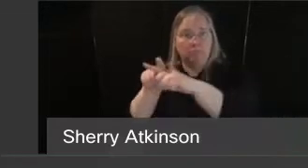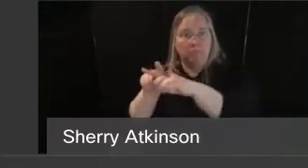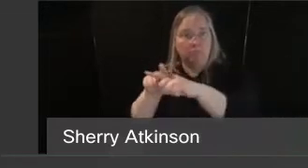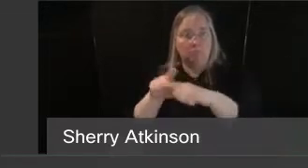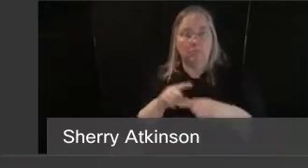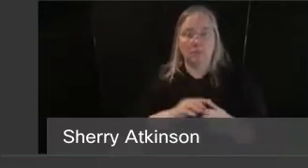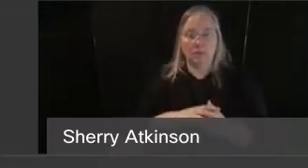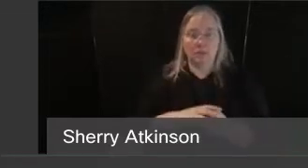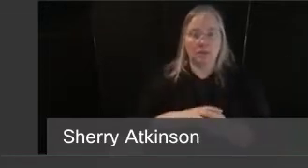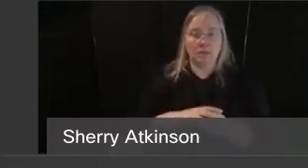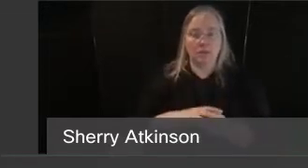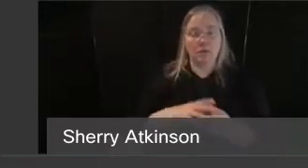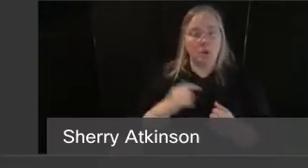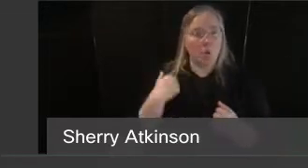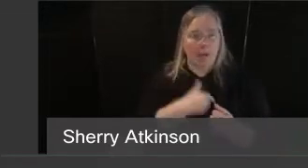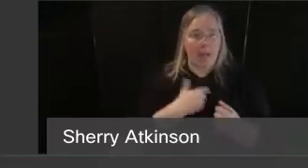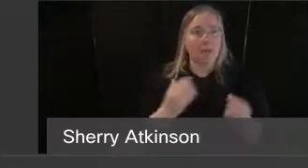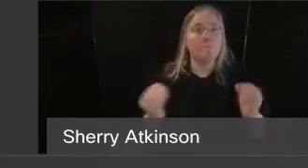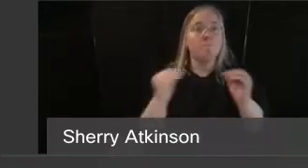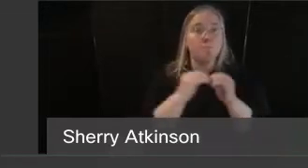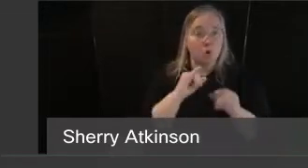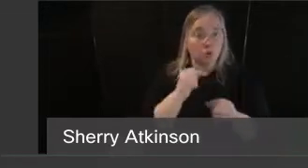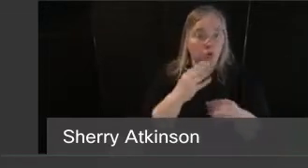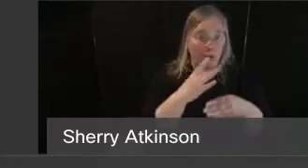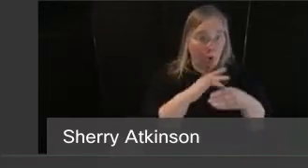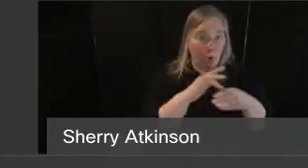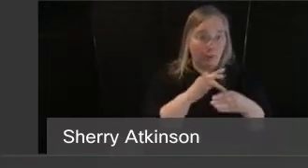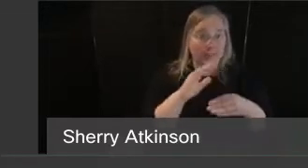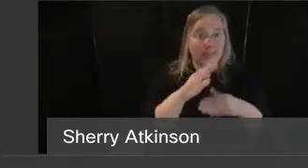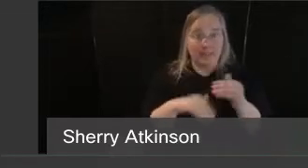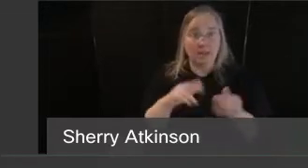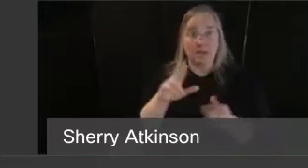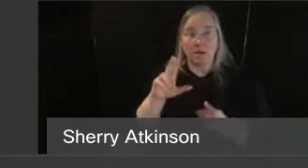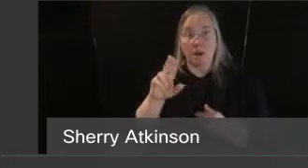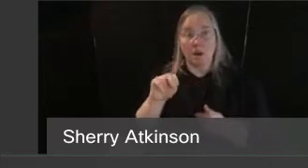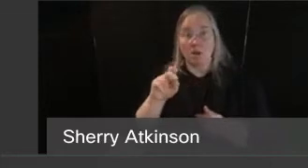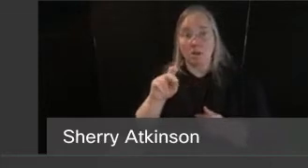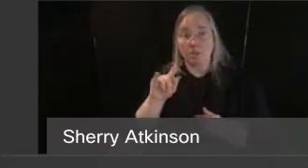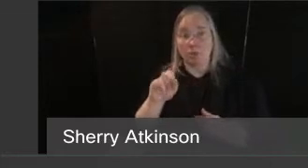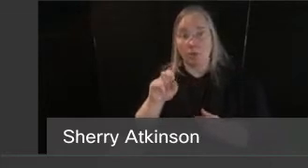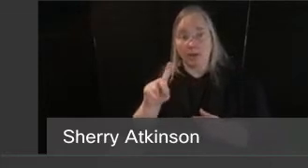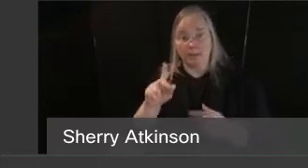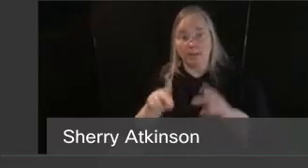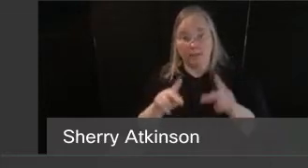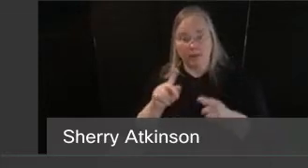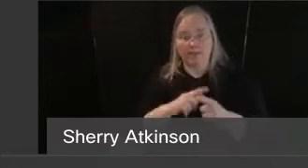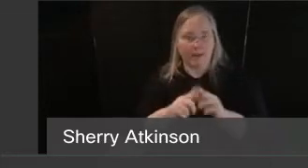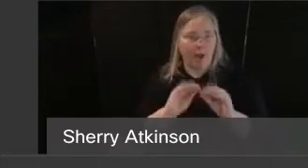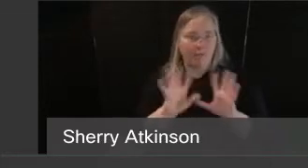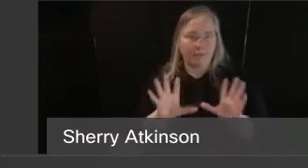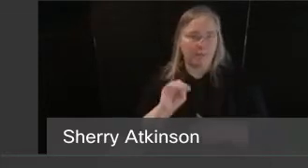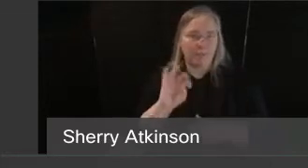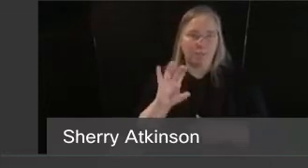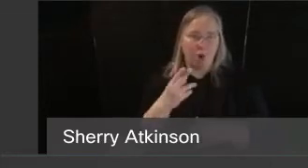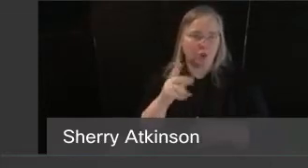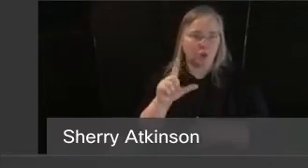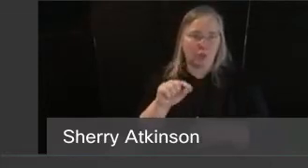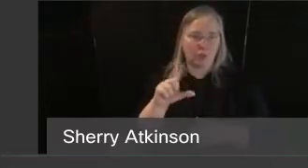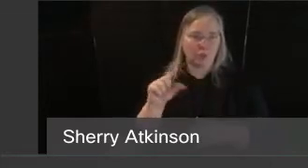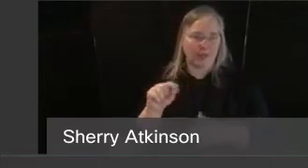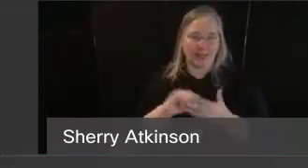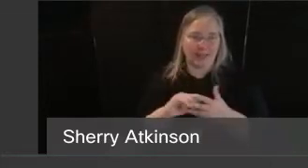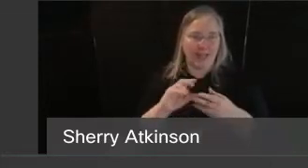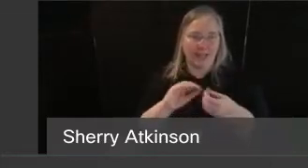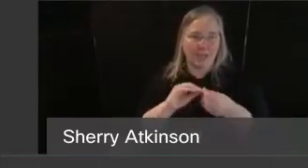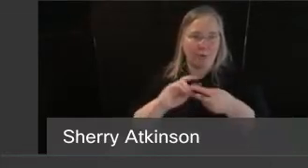more job openings than unemployed people. And then obviously in March of 2020, that number reversed. So basically